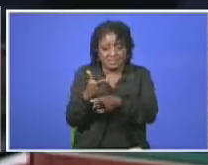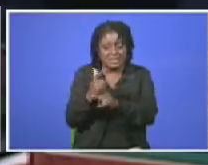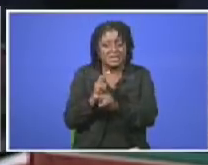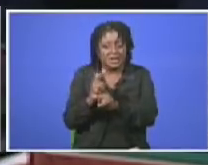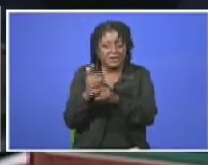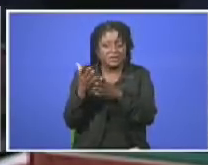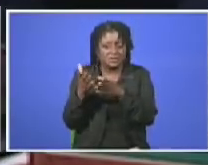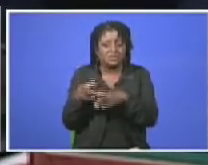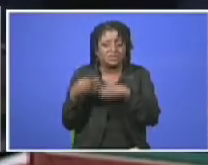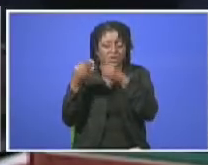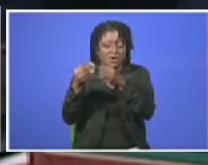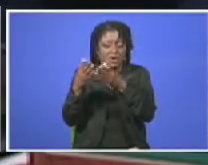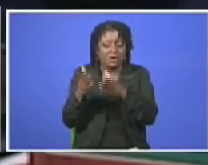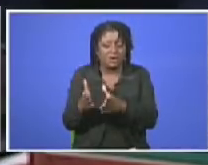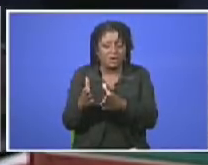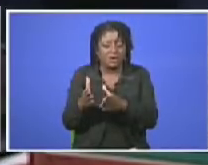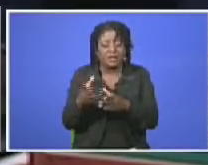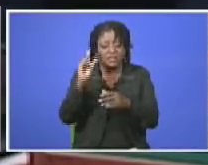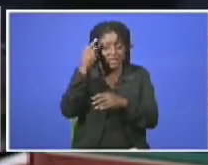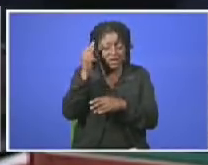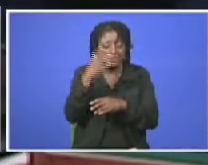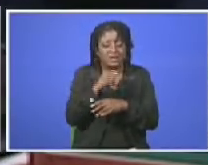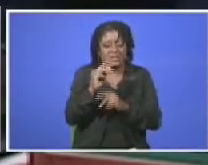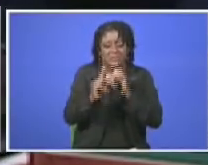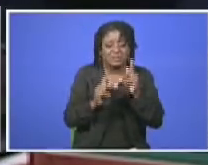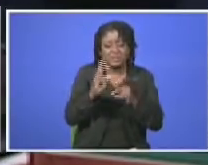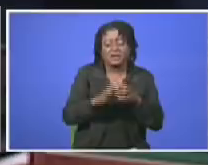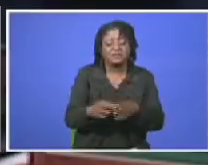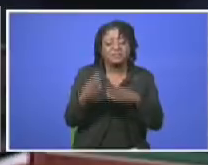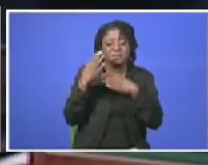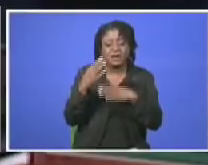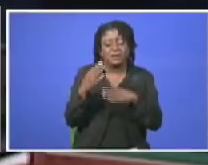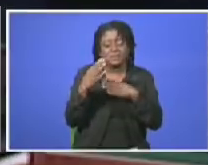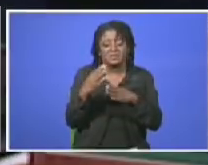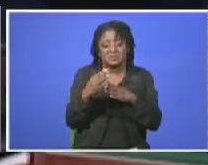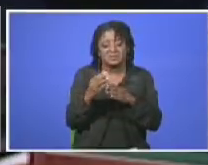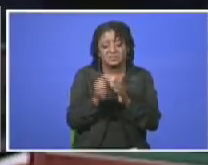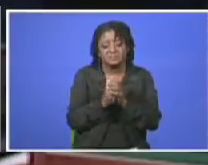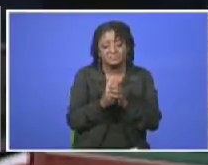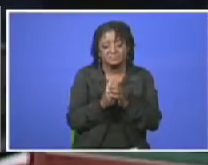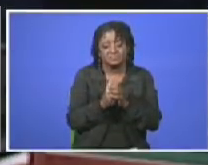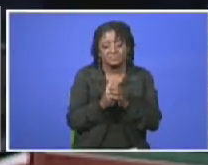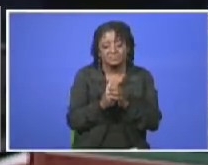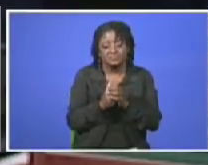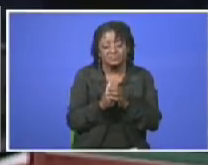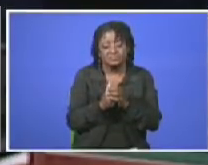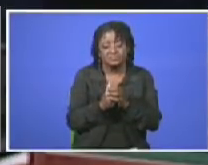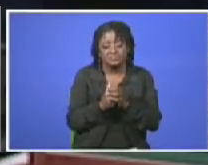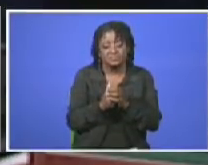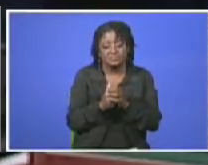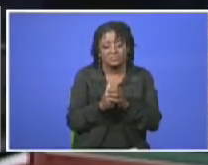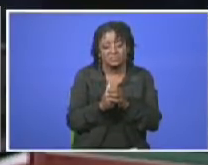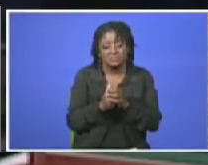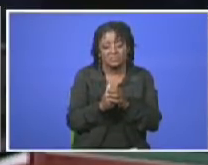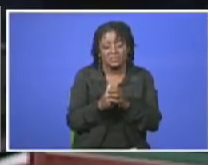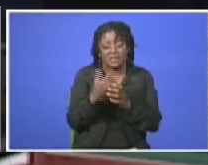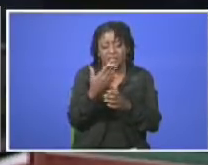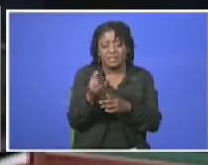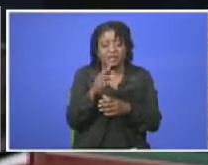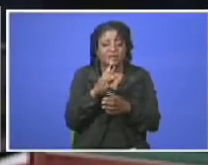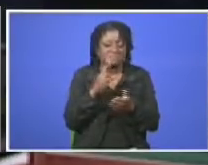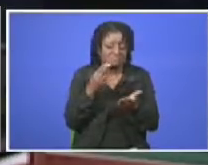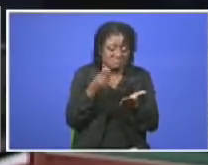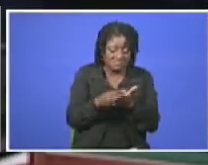Bahamas, and by extension, the people of the Bahamas. You see, because there are bonds due.